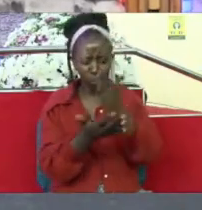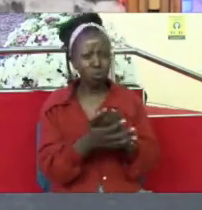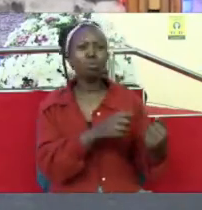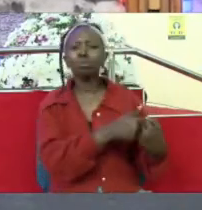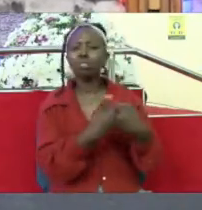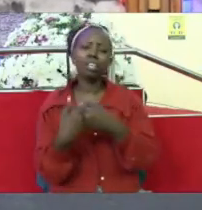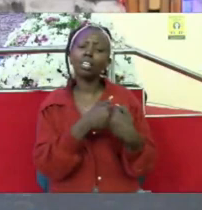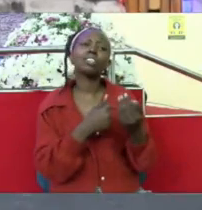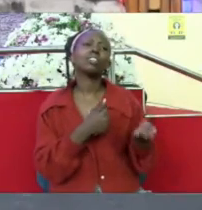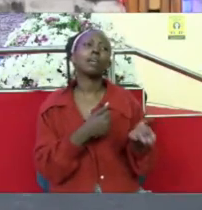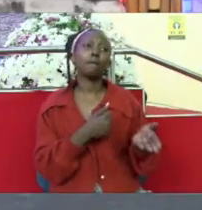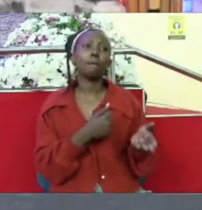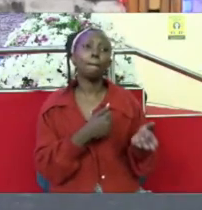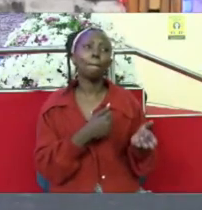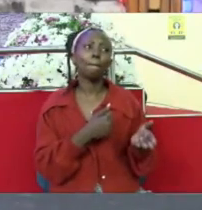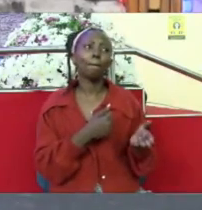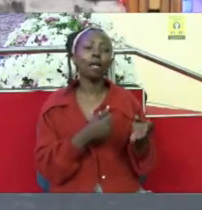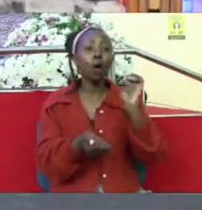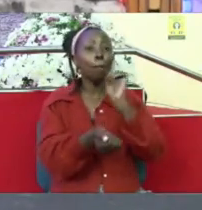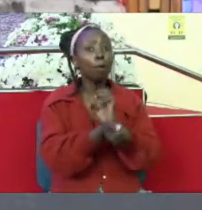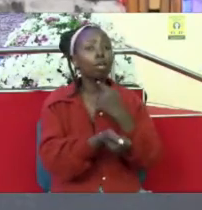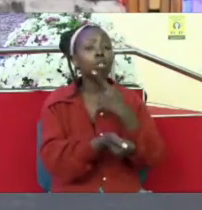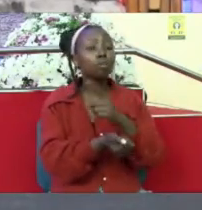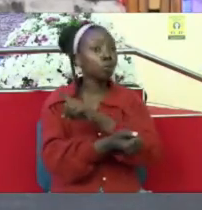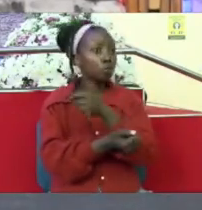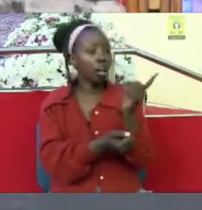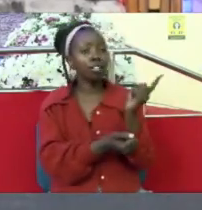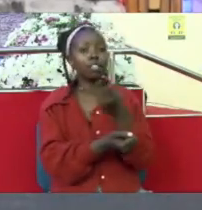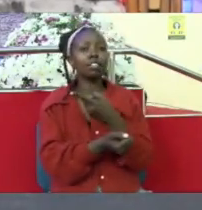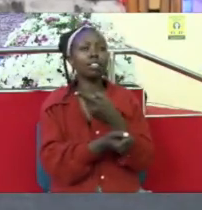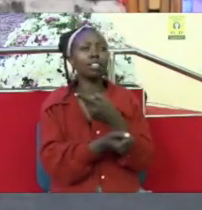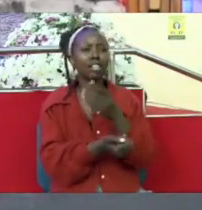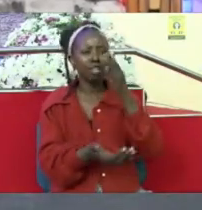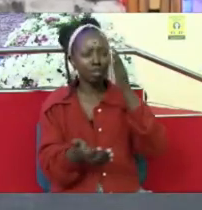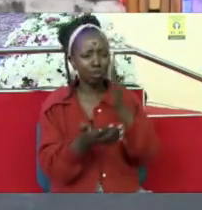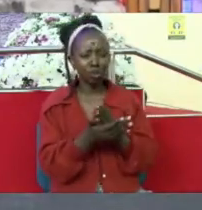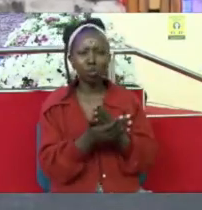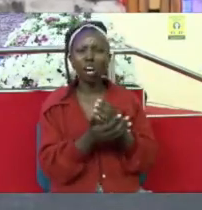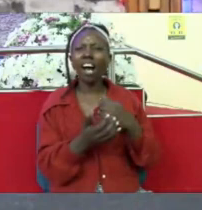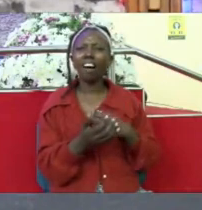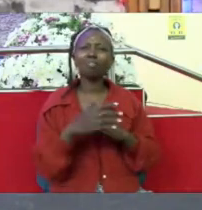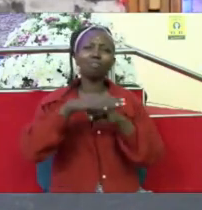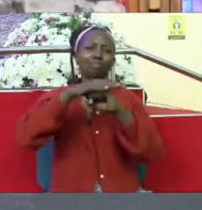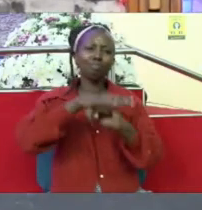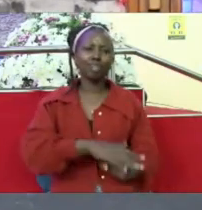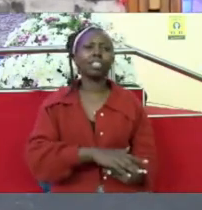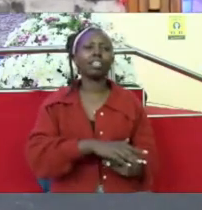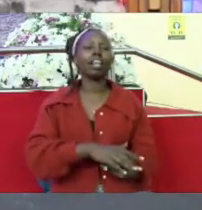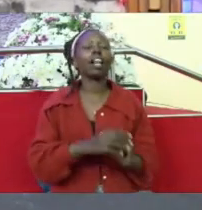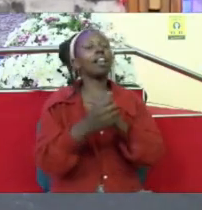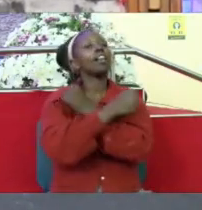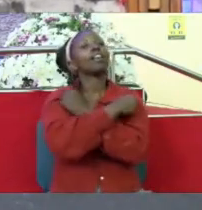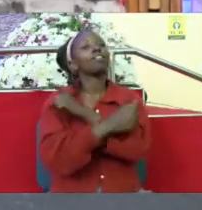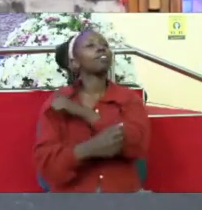je kuna changamoto mingi, Paul is speaking to us. Paula anatunenea. Even with all that pressure, hata kwa hiyo msukumo yote, let's love the Lord. Wacha